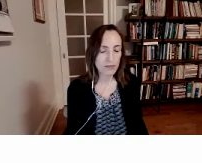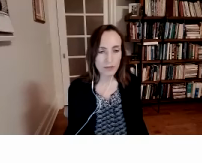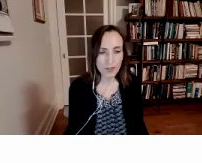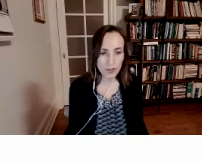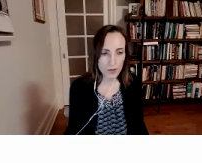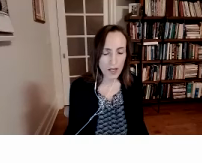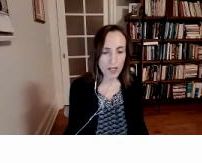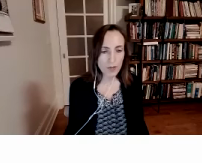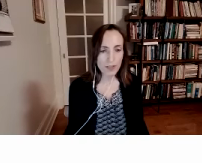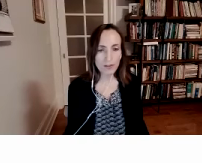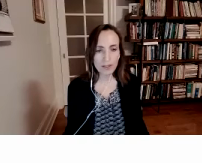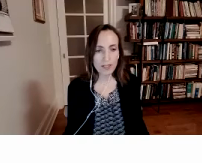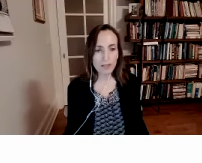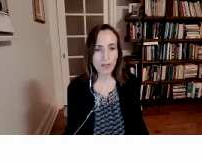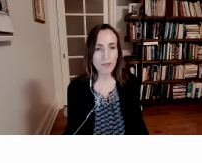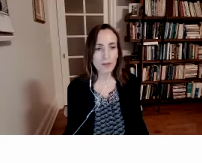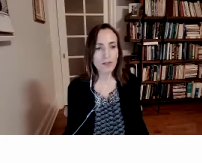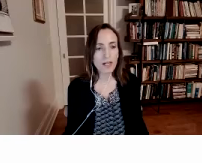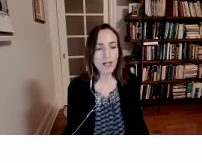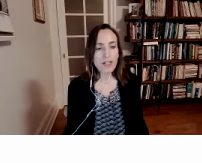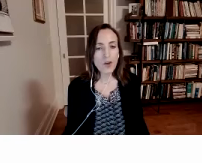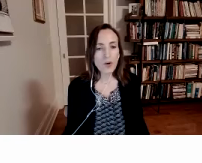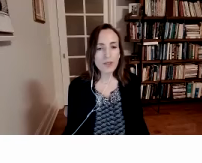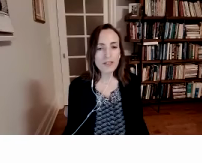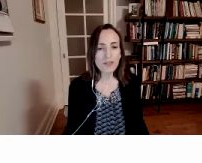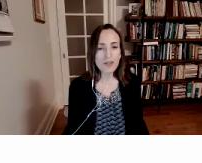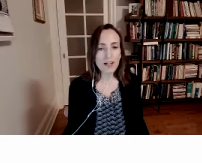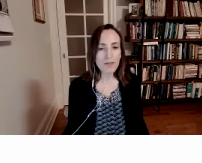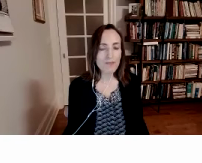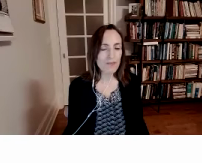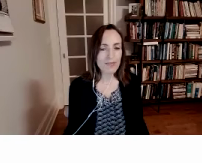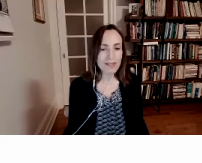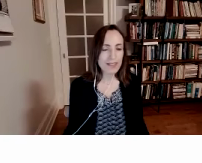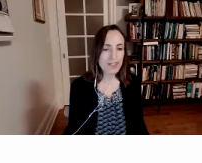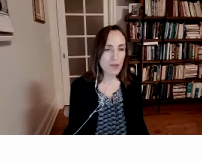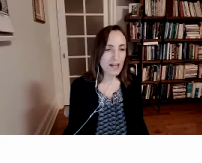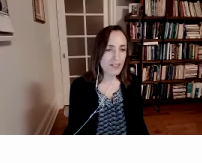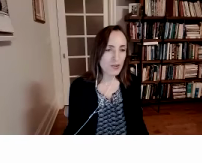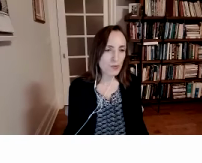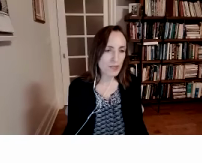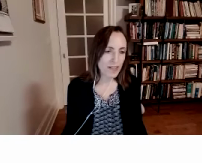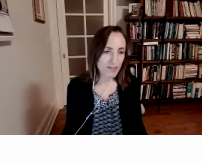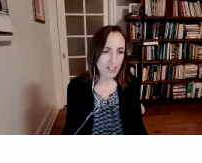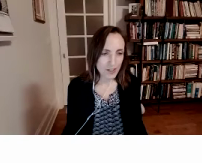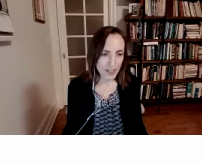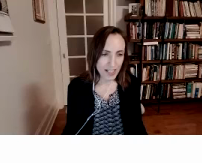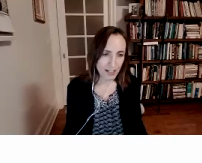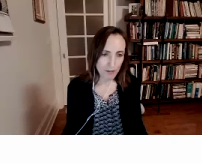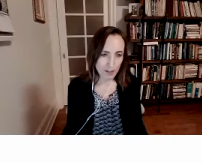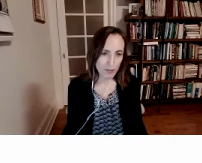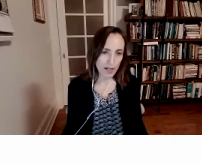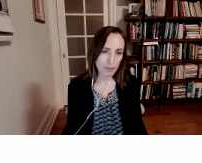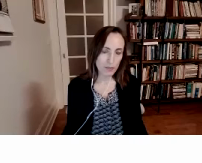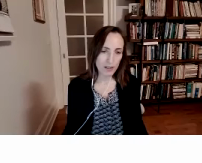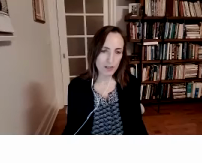from Baumann and Riester's 2013 paper. So in this passage, we have yesterday, a